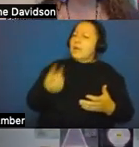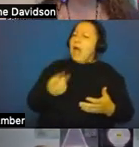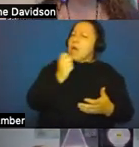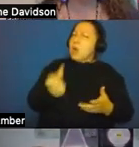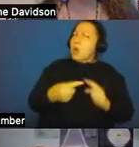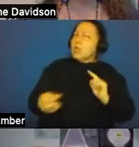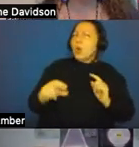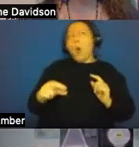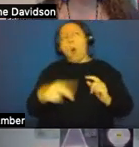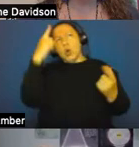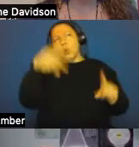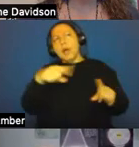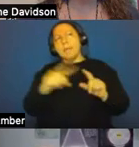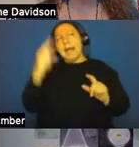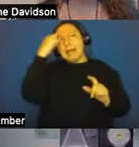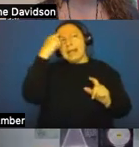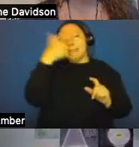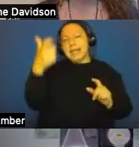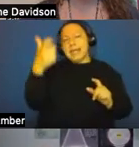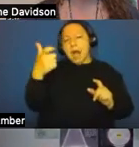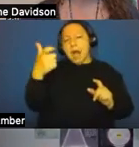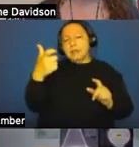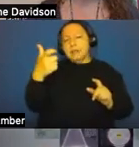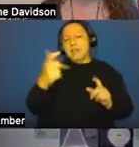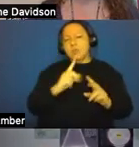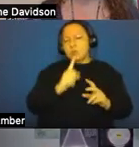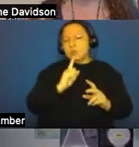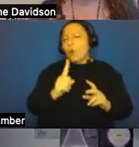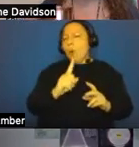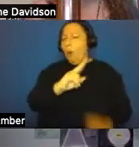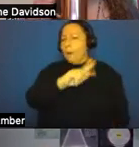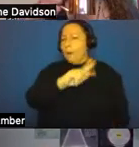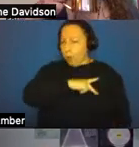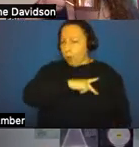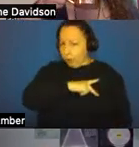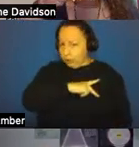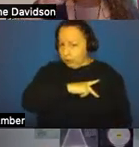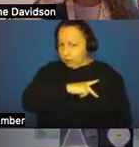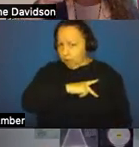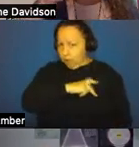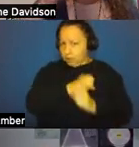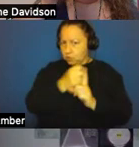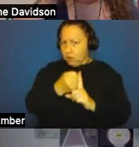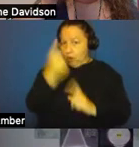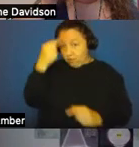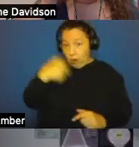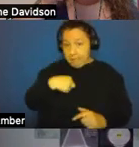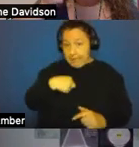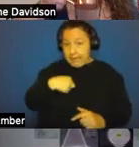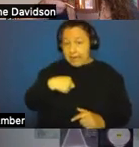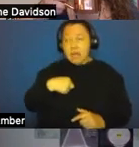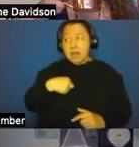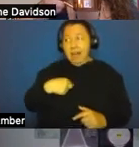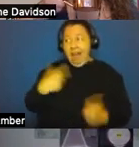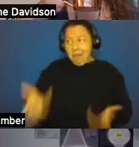that because it's so personal, like for me, I wouldn't want to see like, this is what you have to do. Like